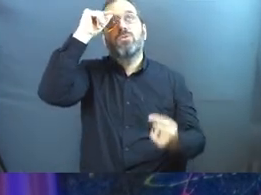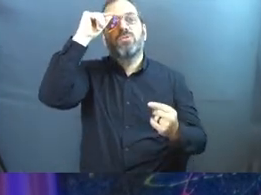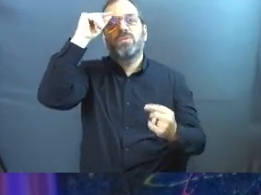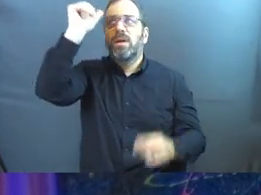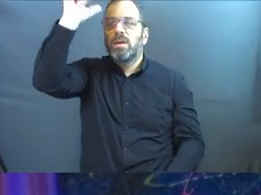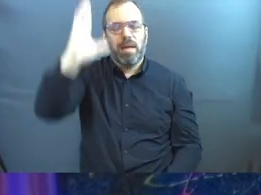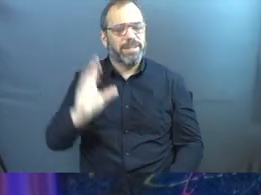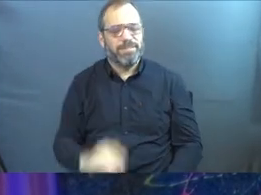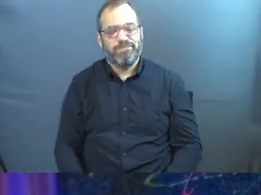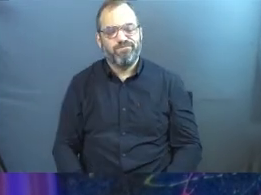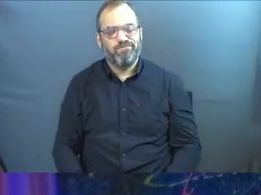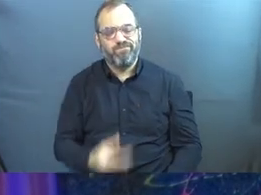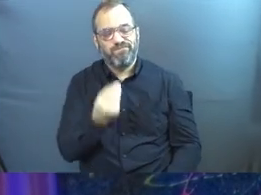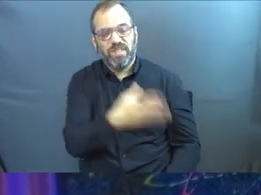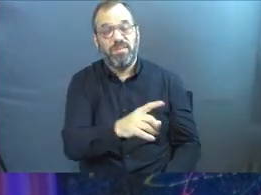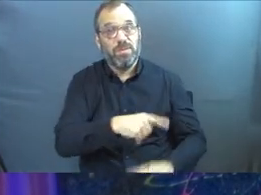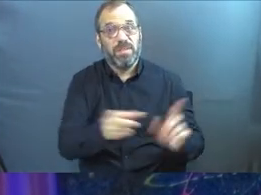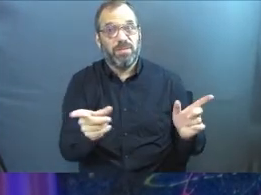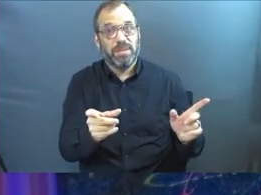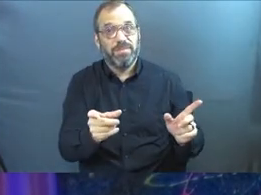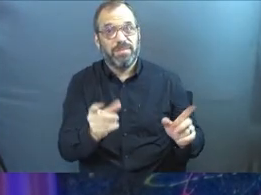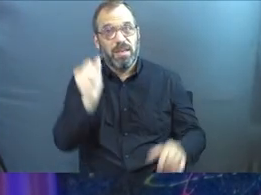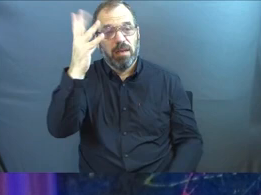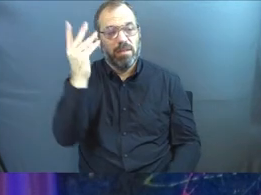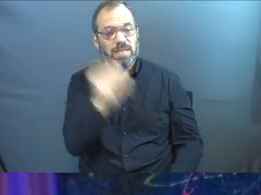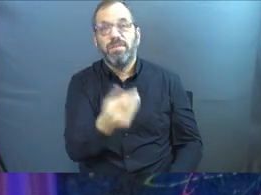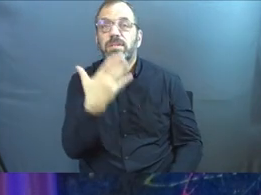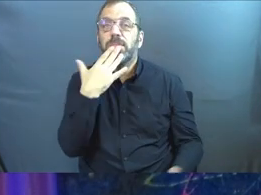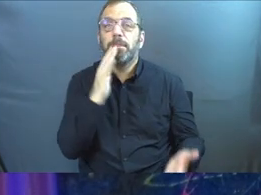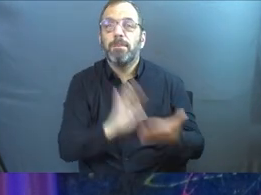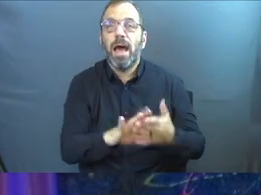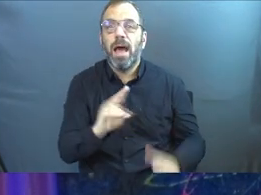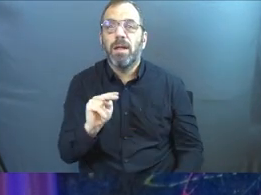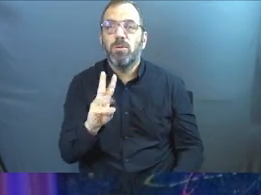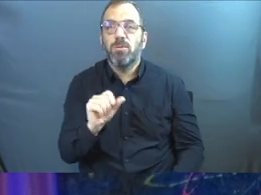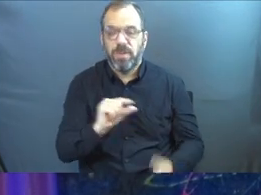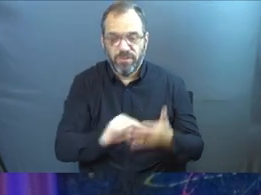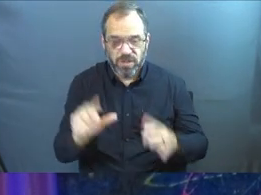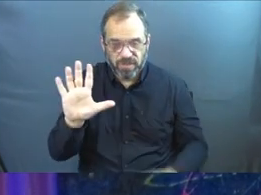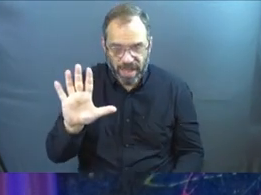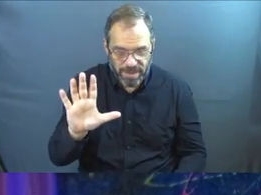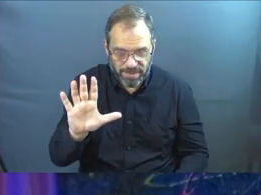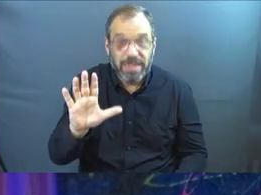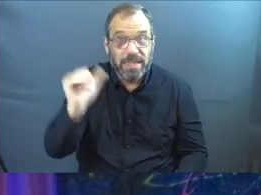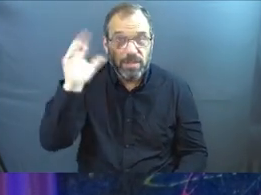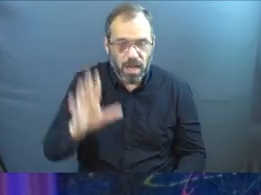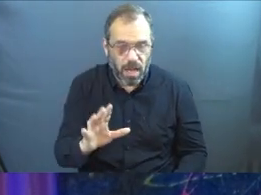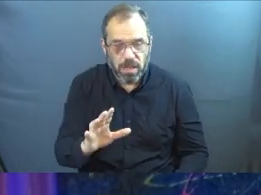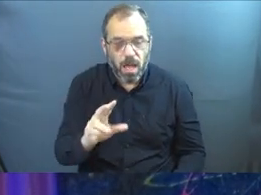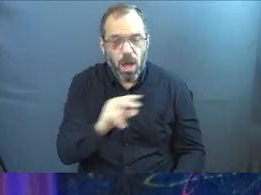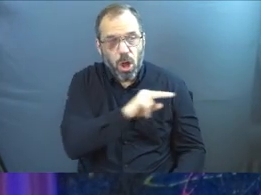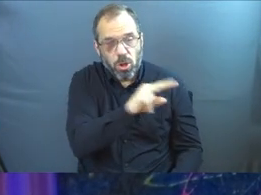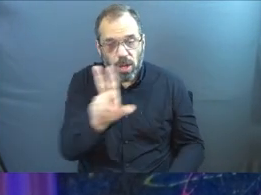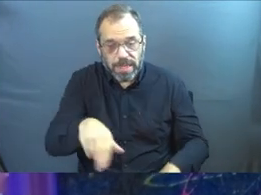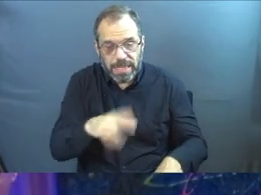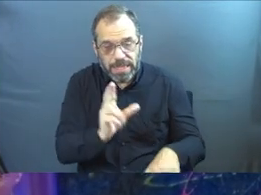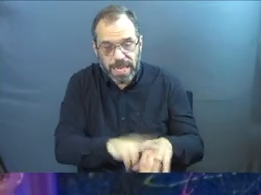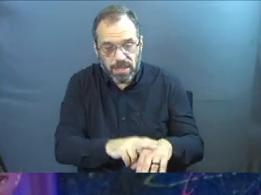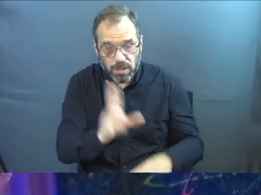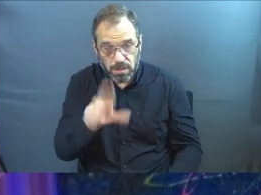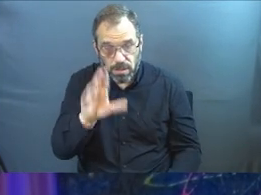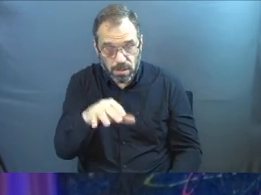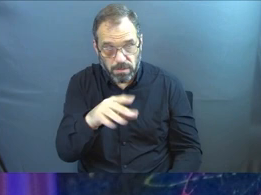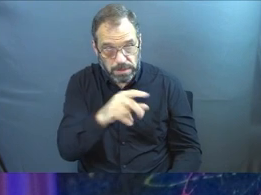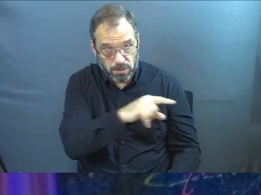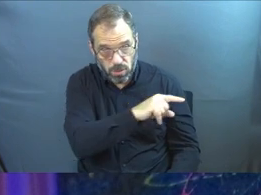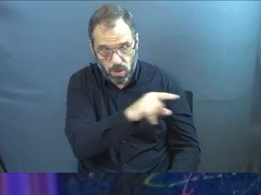this is not what God is going to give him. God's going to give him some bad news. Verse 5, God's answer. Look among the nations, Habakkuk,